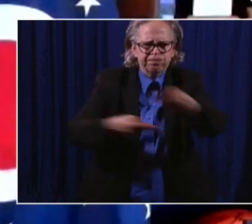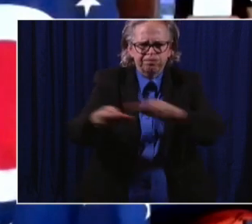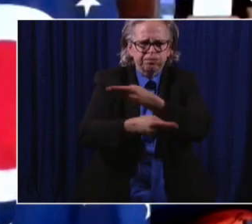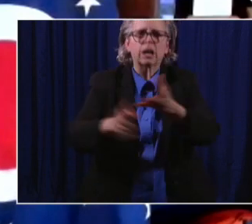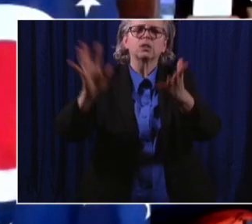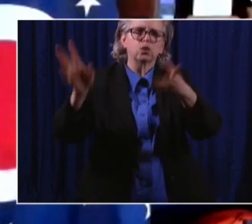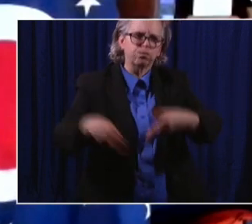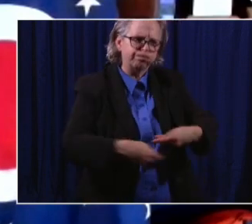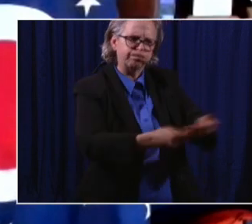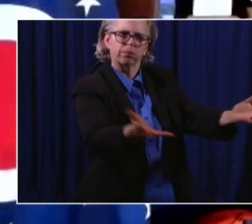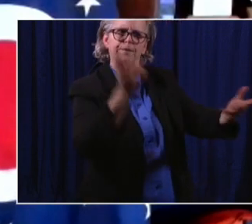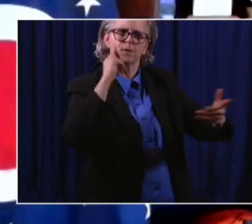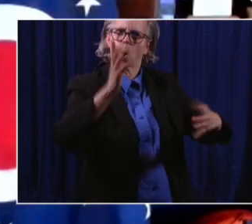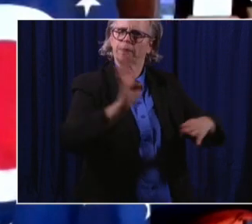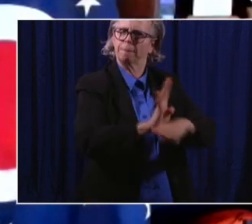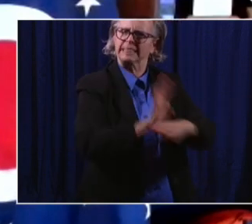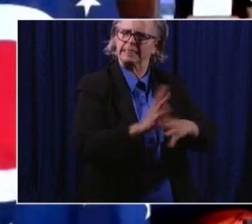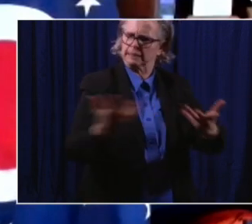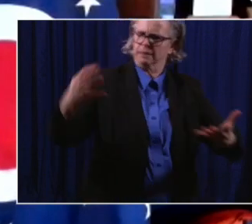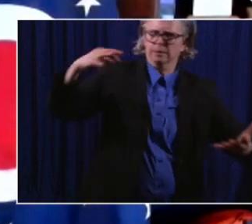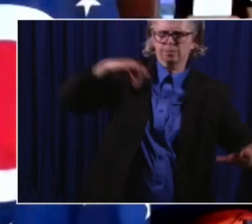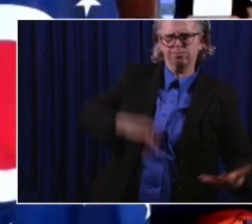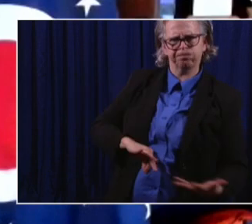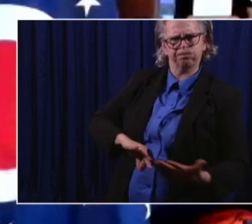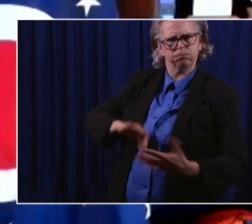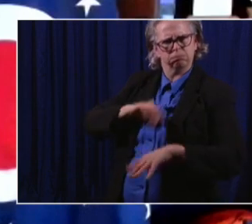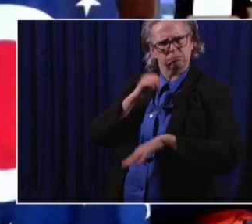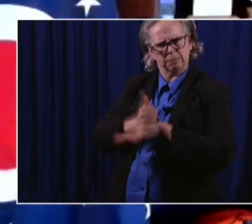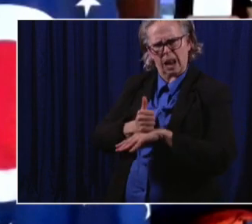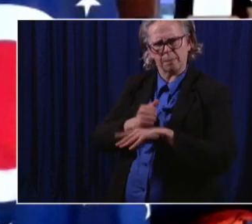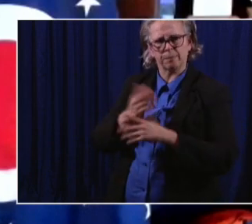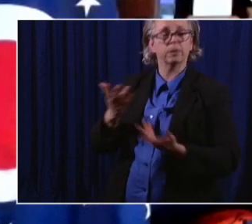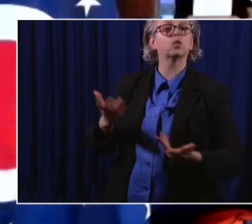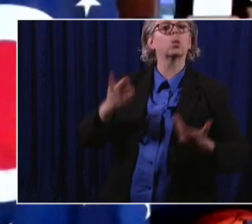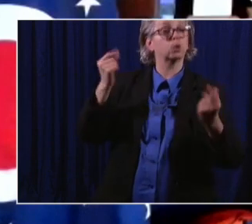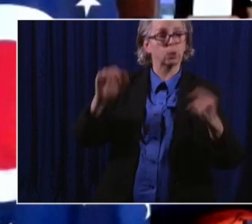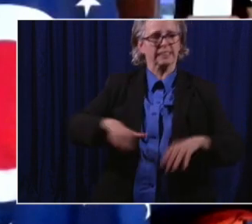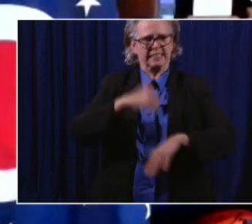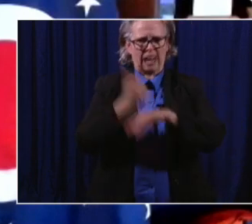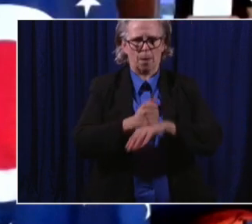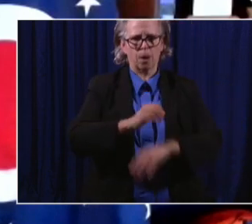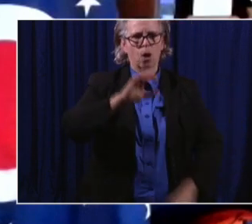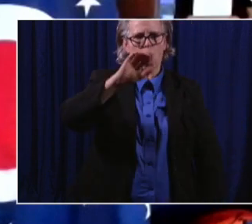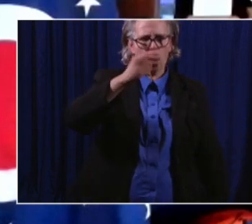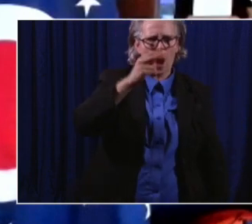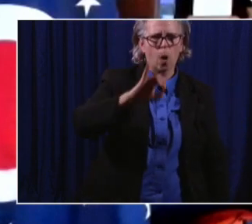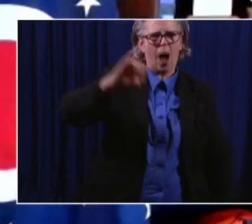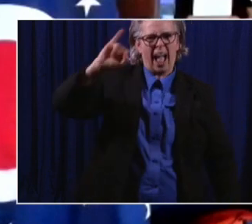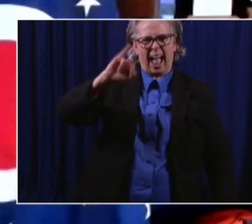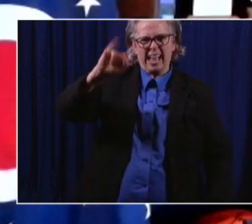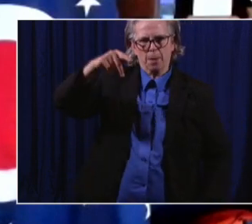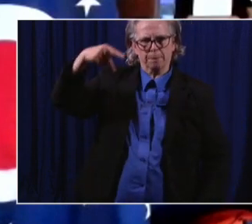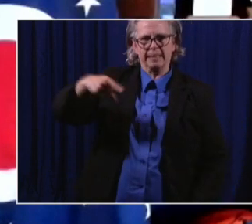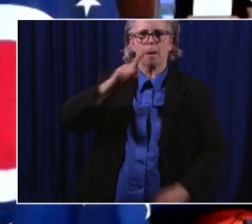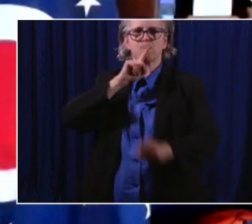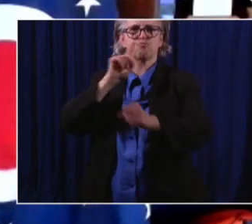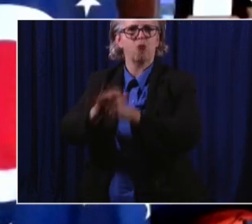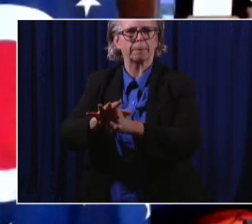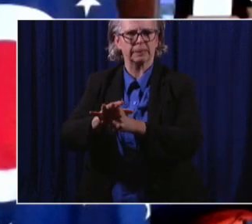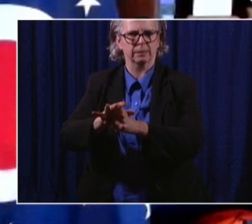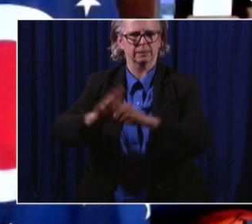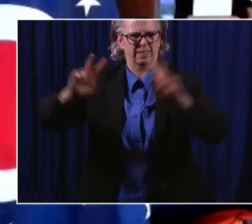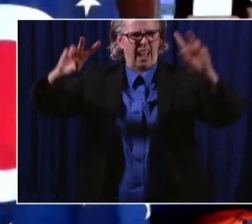we created the Ohio IP Promise. The IP Promise included